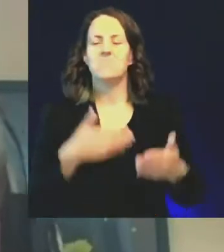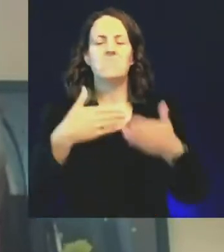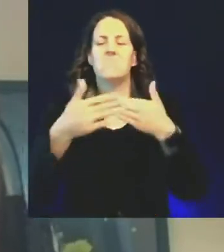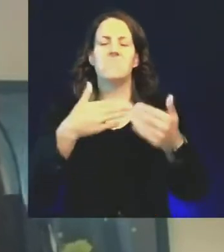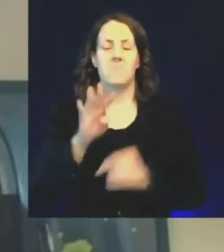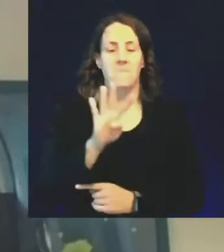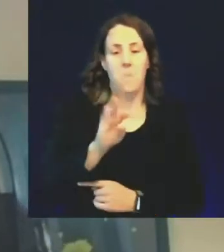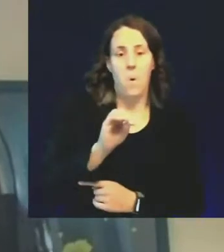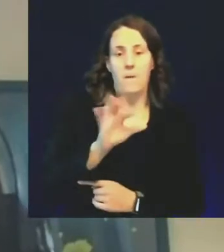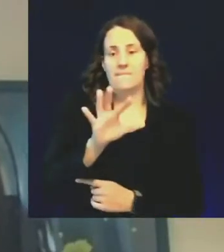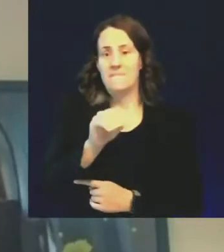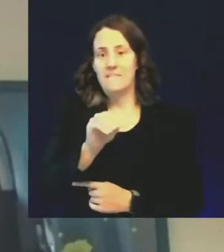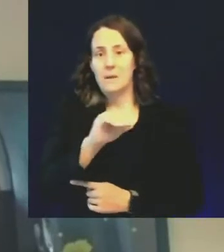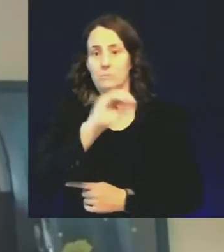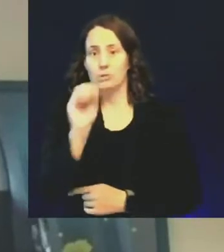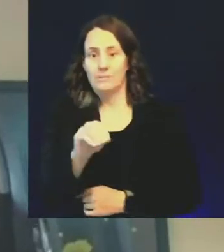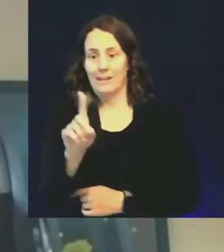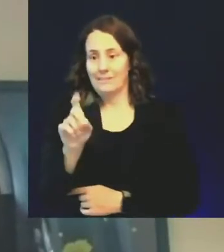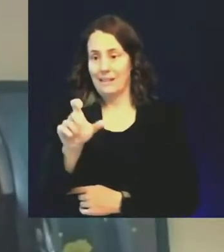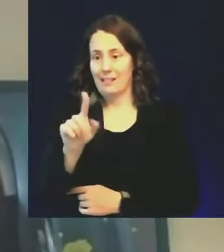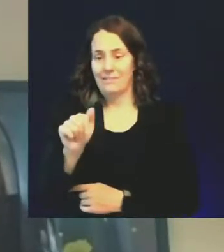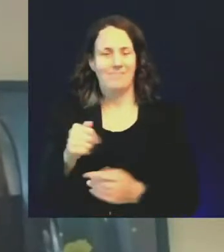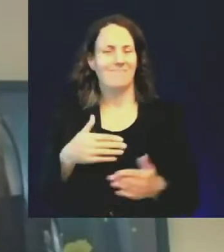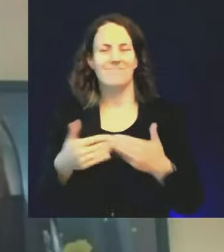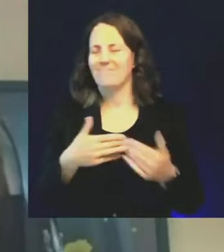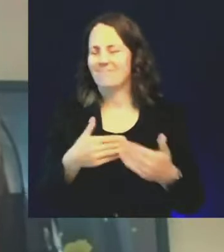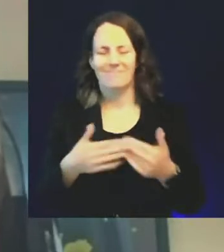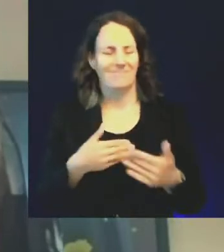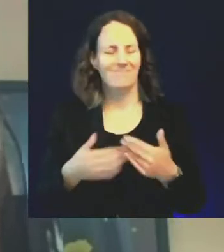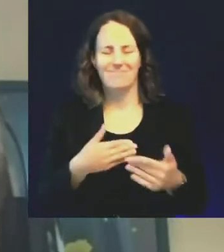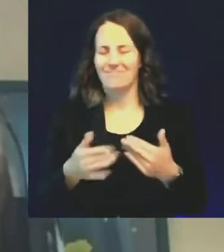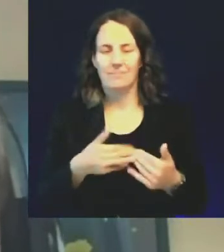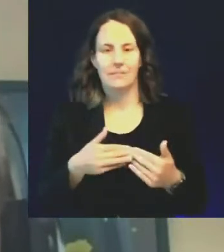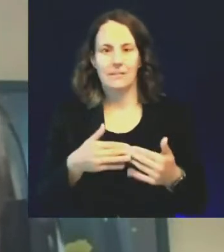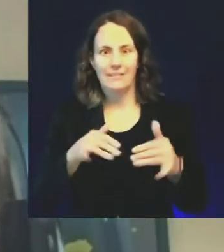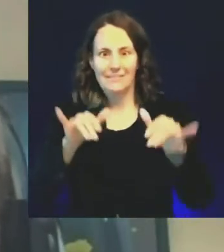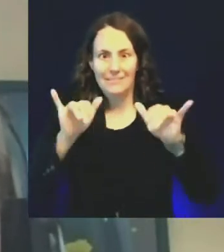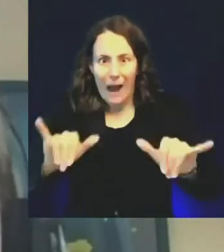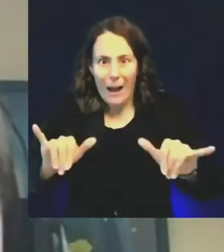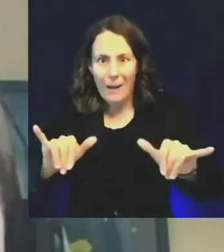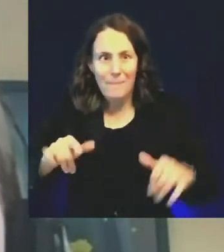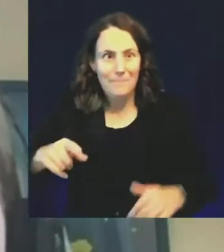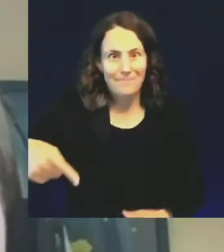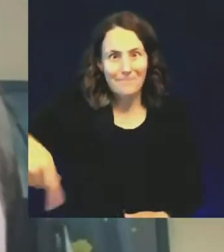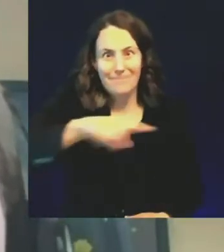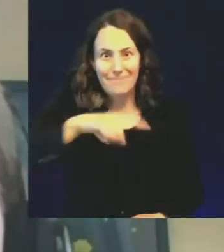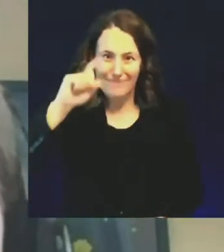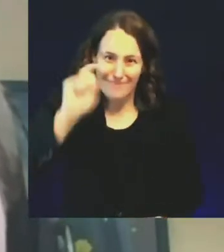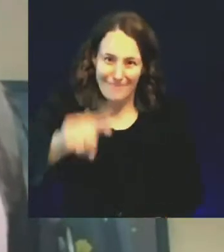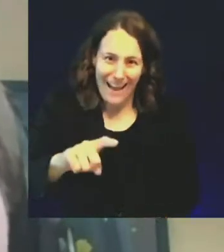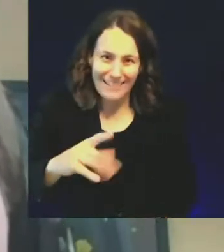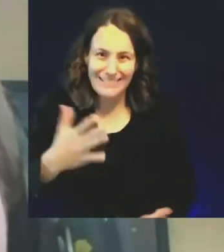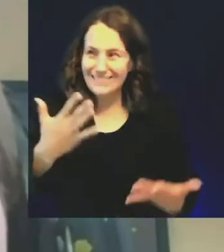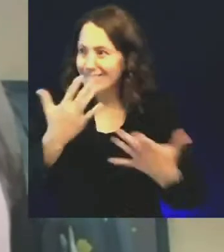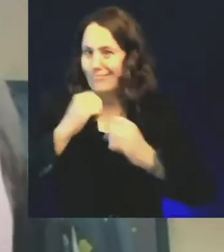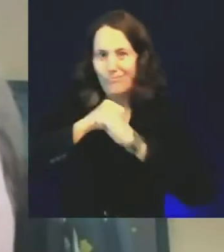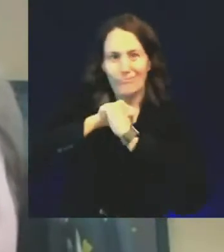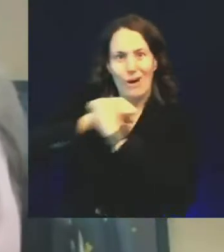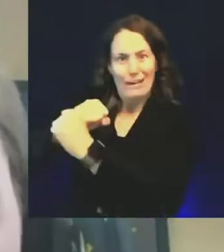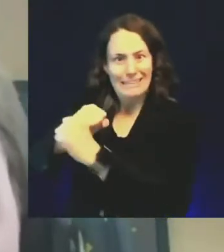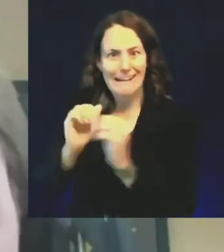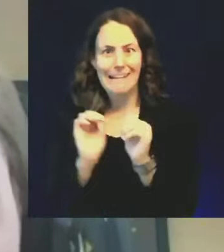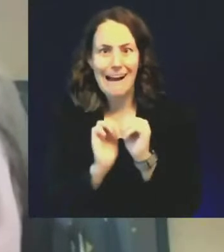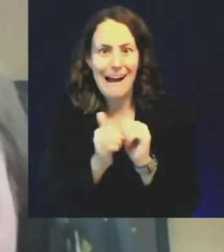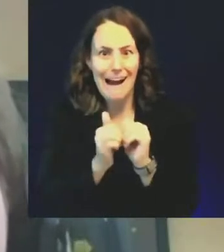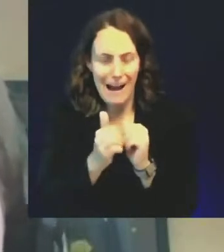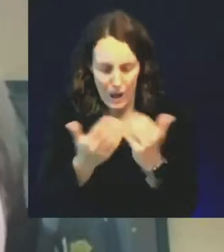not change the actions that we need to take. It is here. And, I think the danger we've